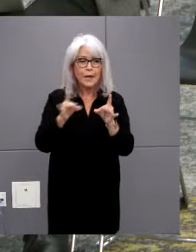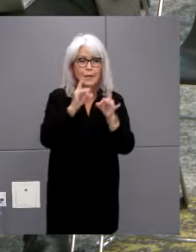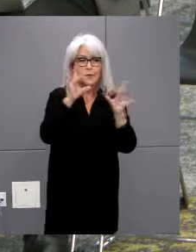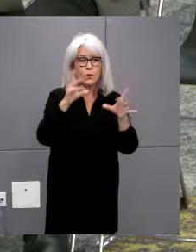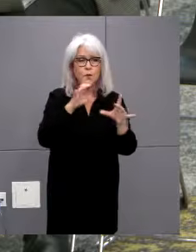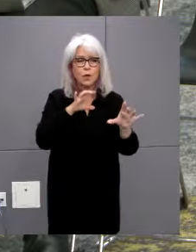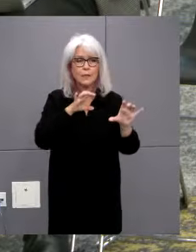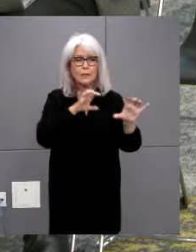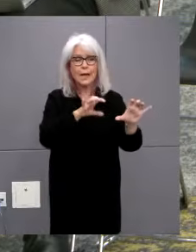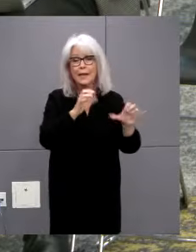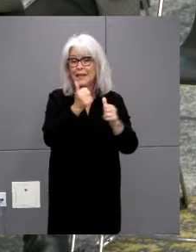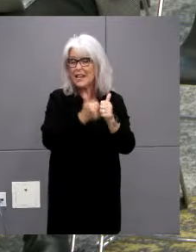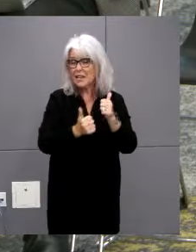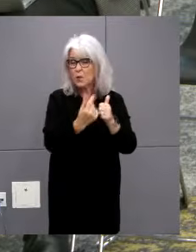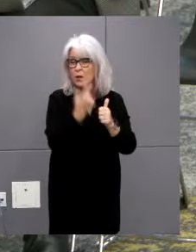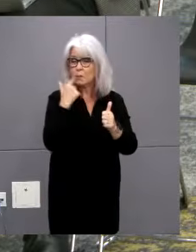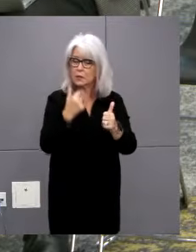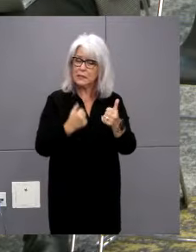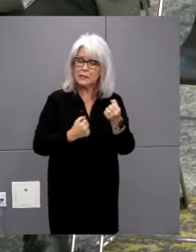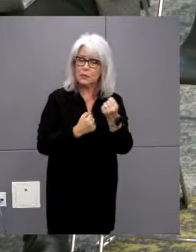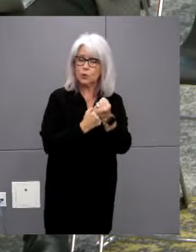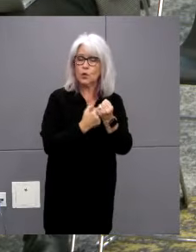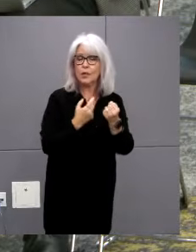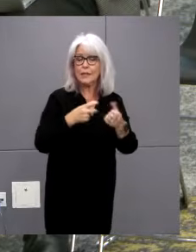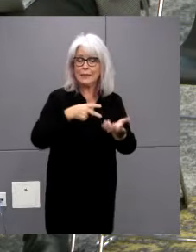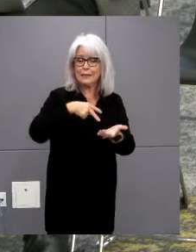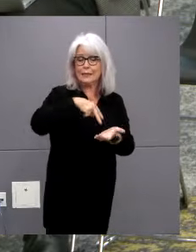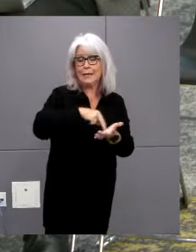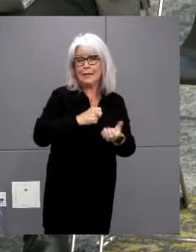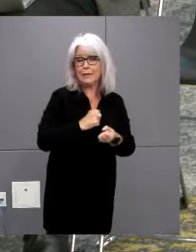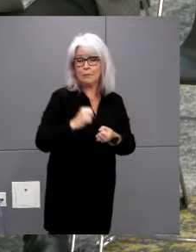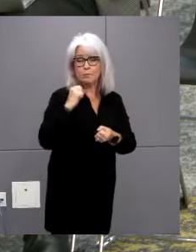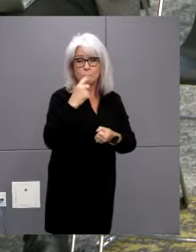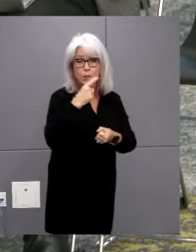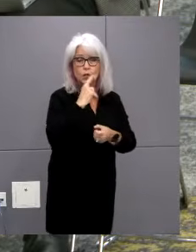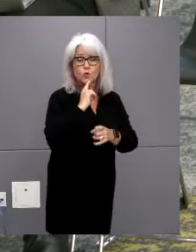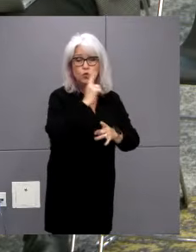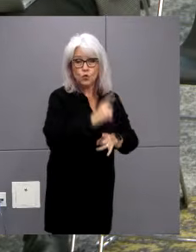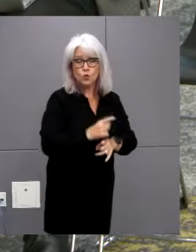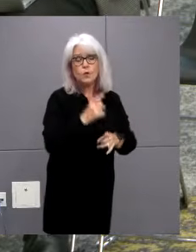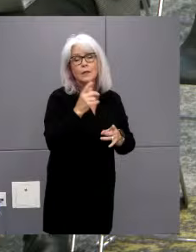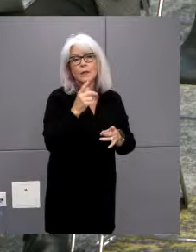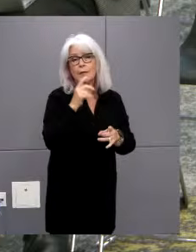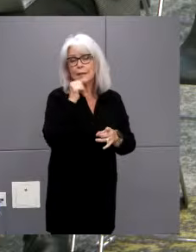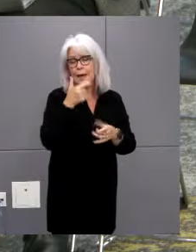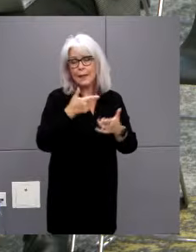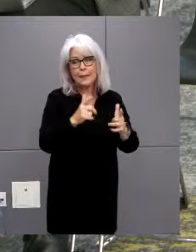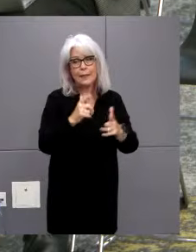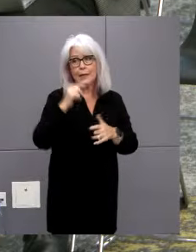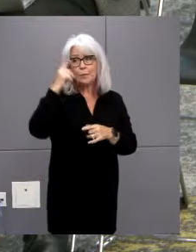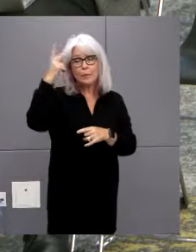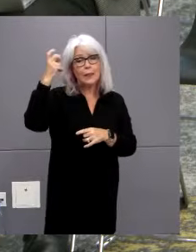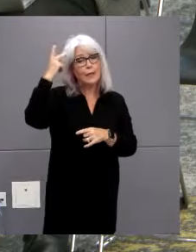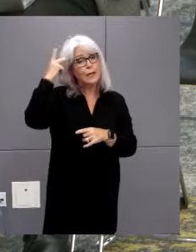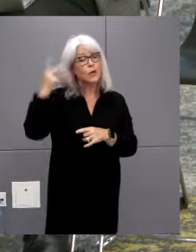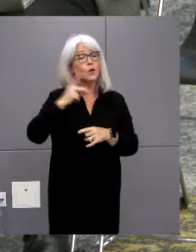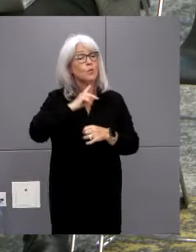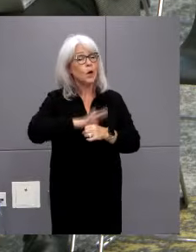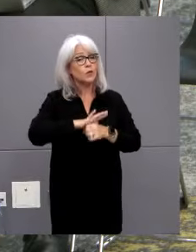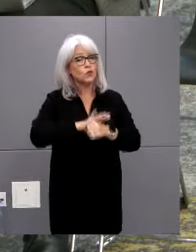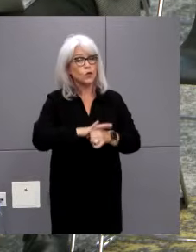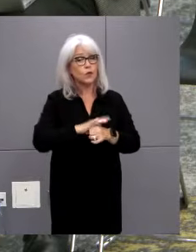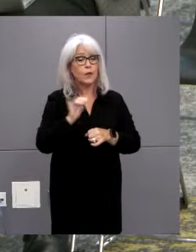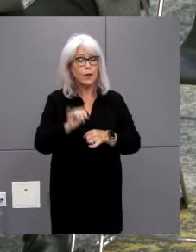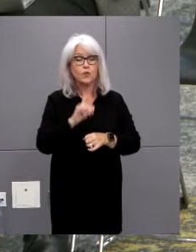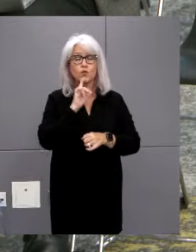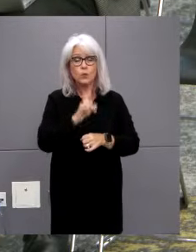anyone. It is about standing firm in truth and refusing to let confusion, division, or political pressure take over institutes that belong to the